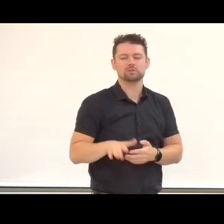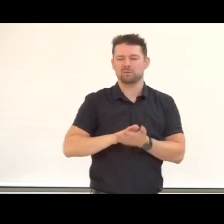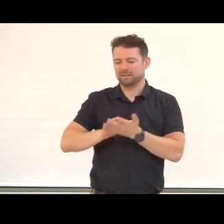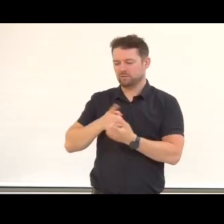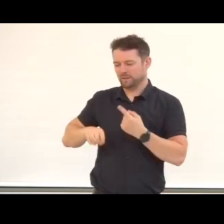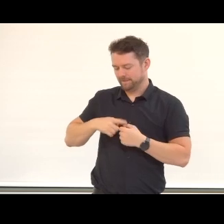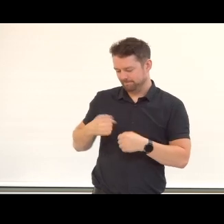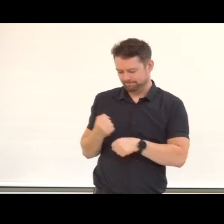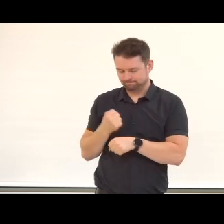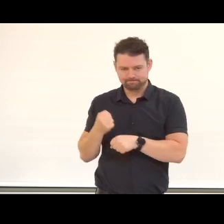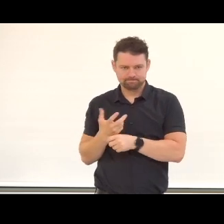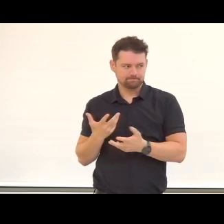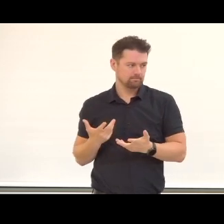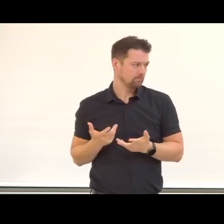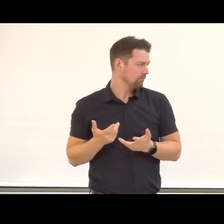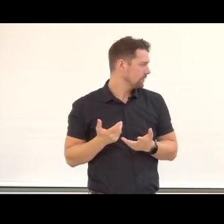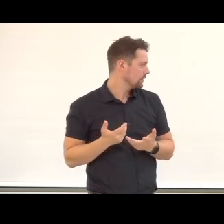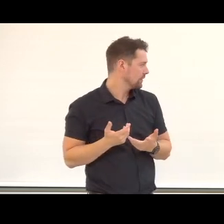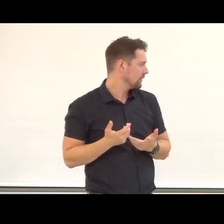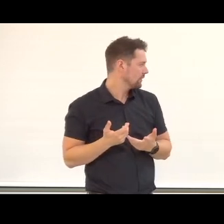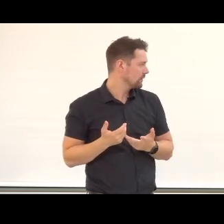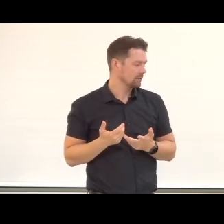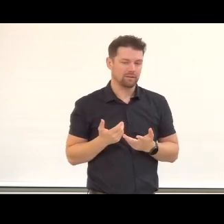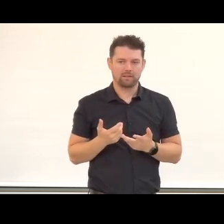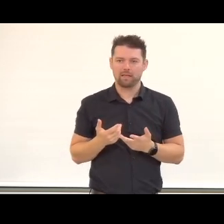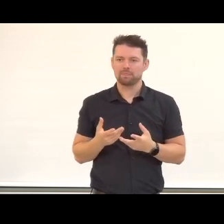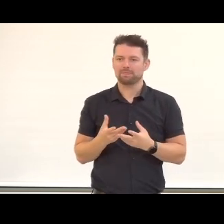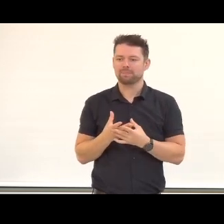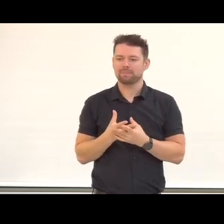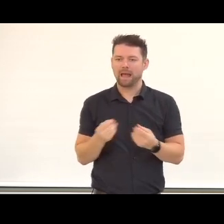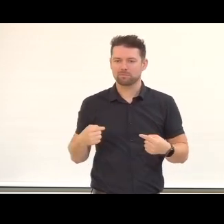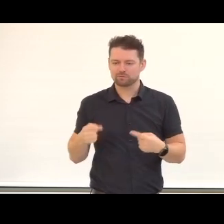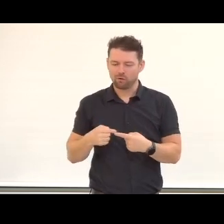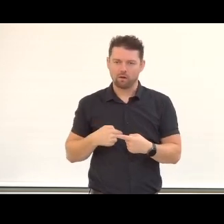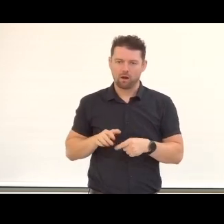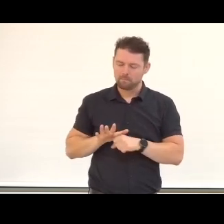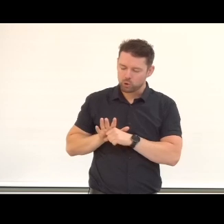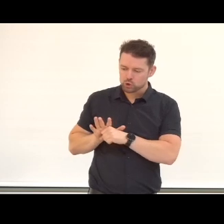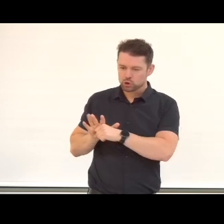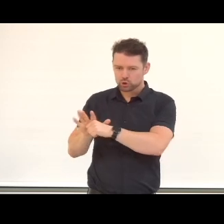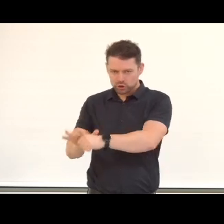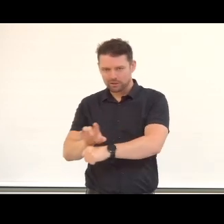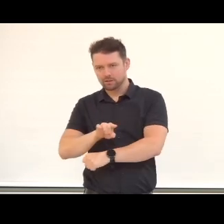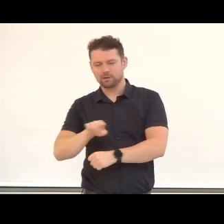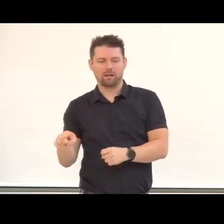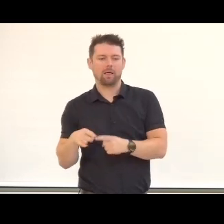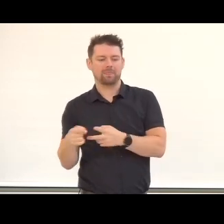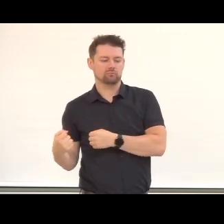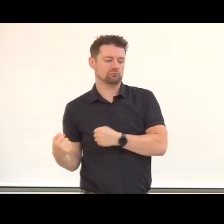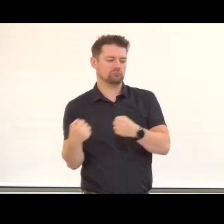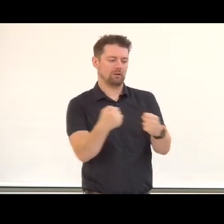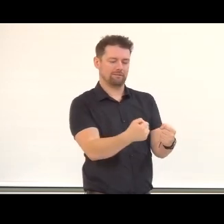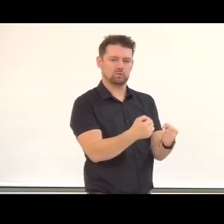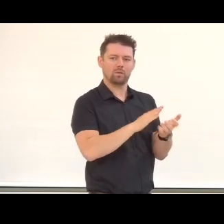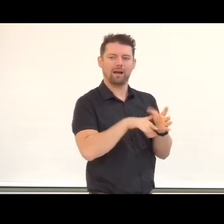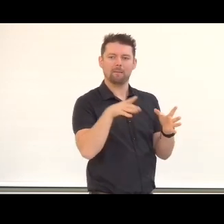do. Kind of, we push the empty rover back to the base to recharge it, and then drive it to the